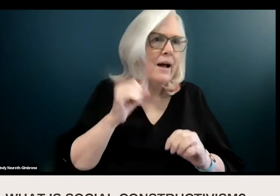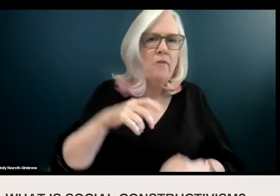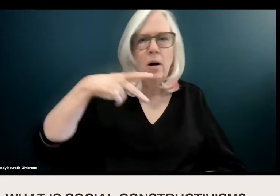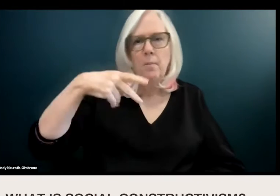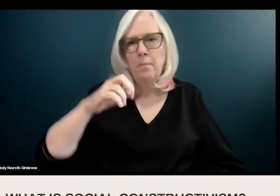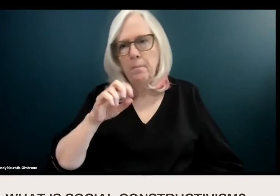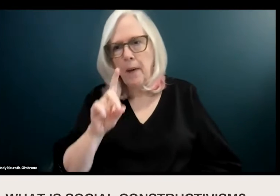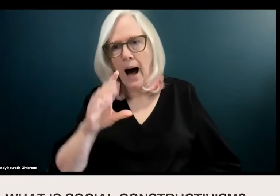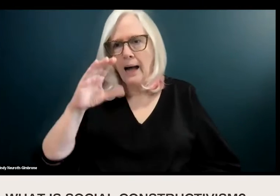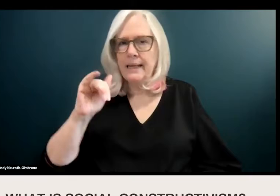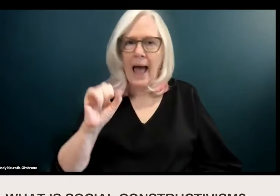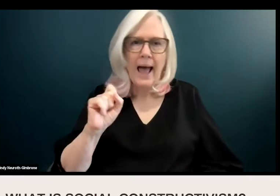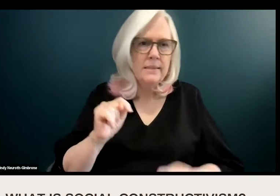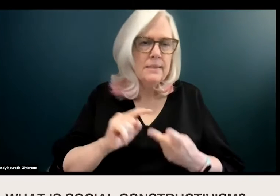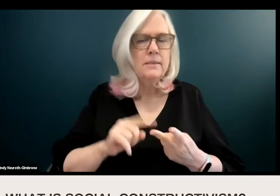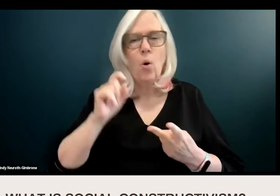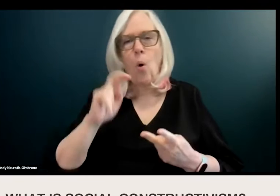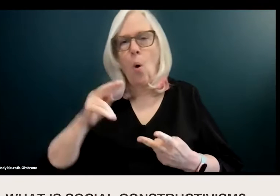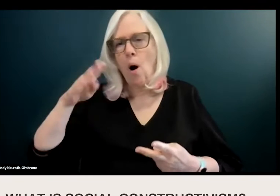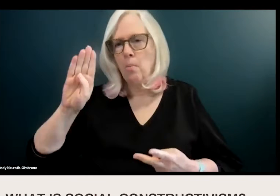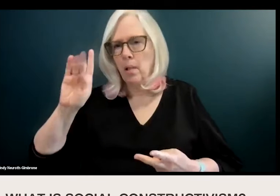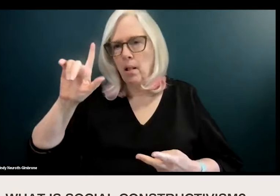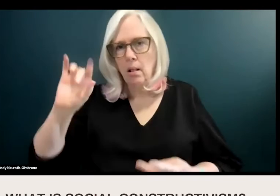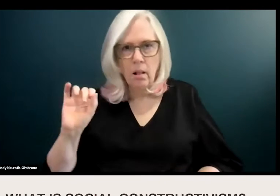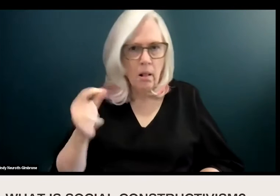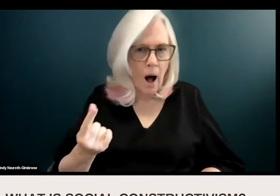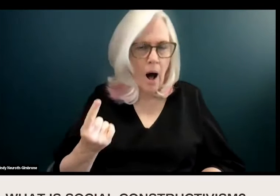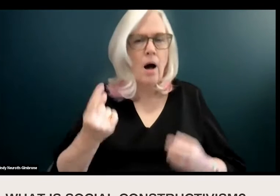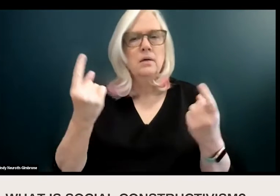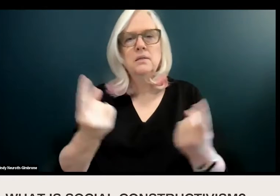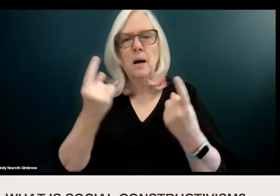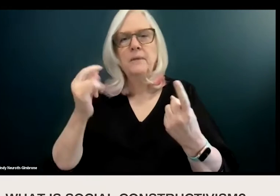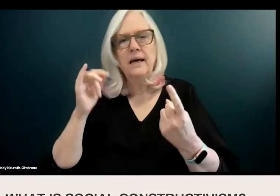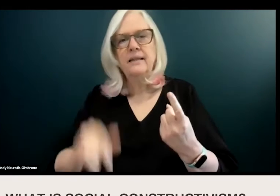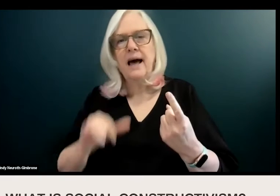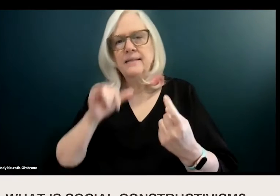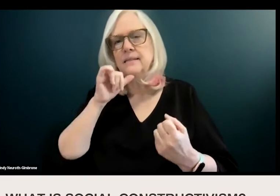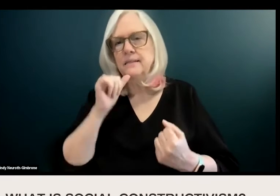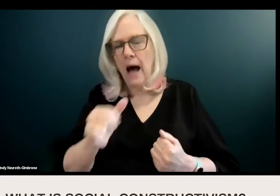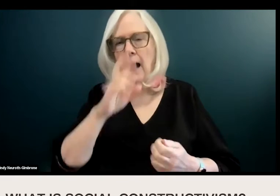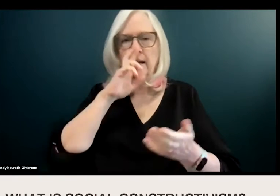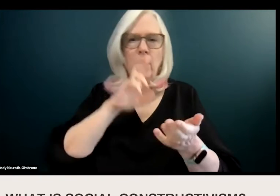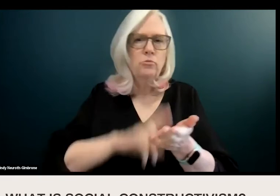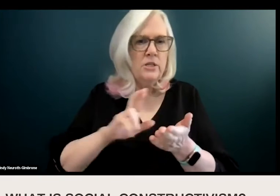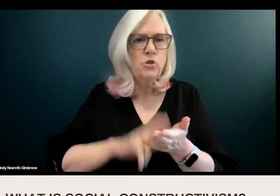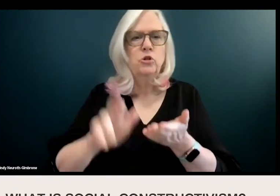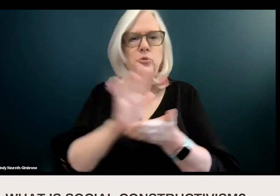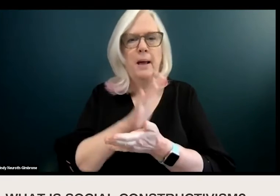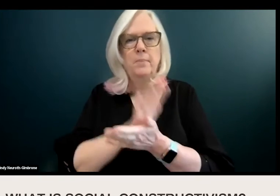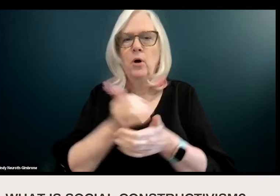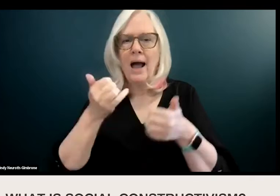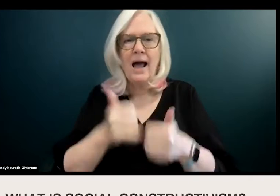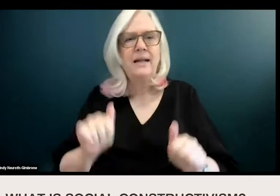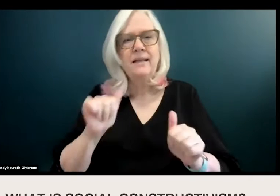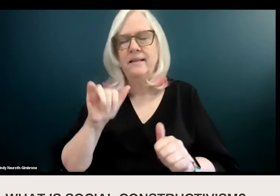a blog, or something that really involves more or less not a research paper, anything beyond that.